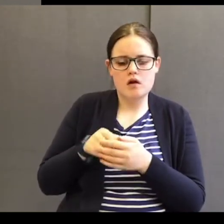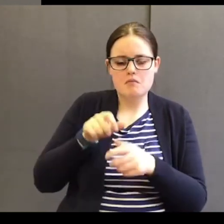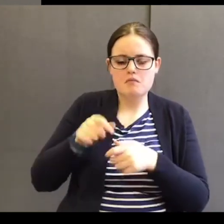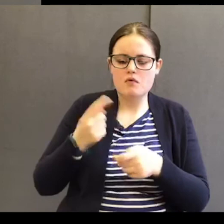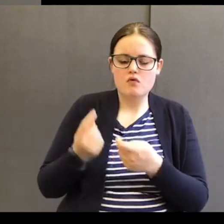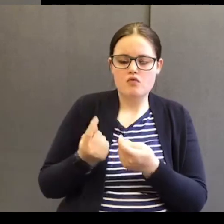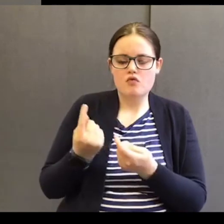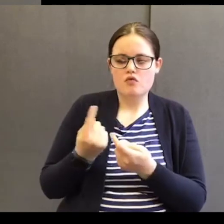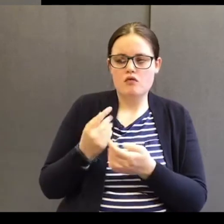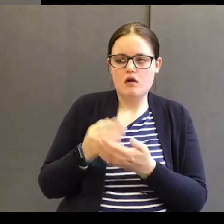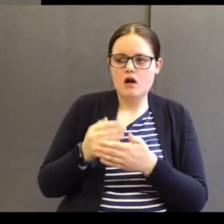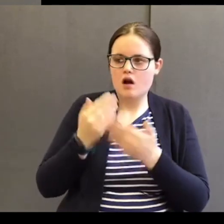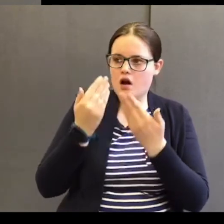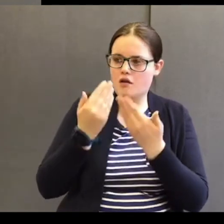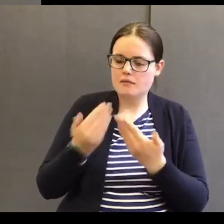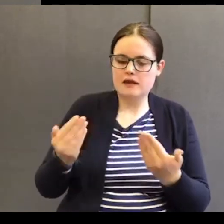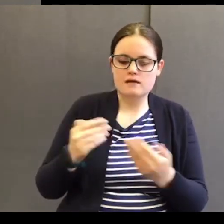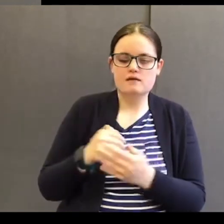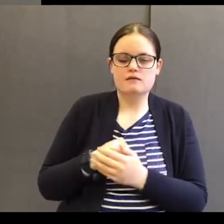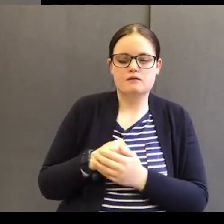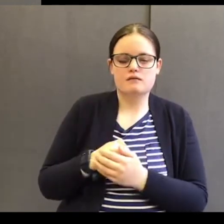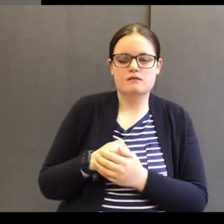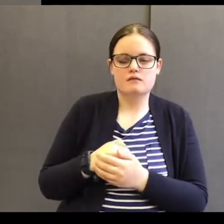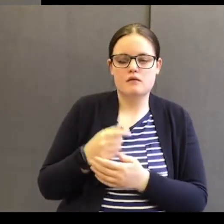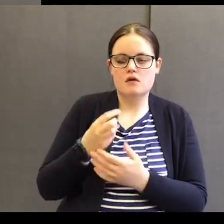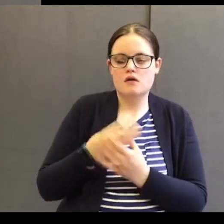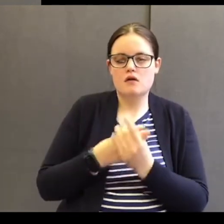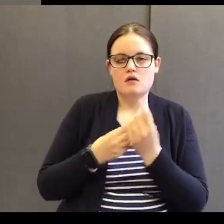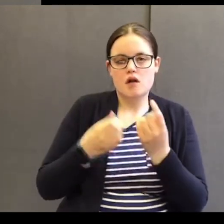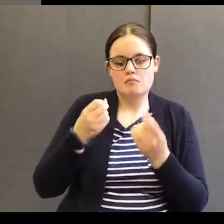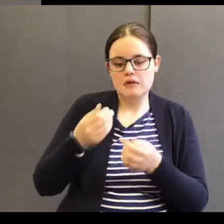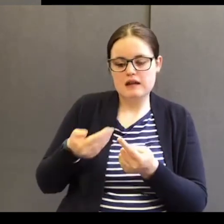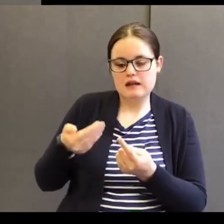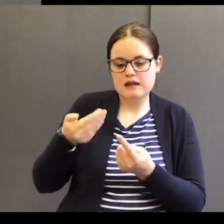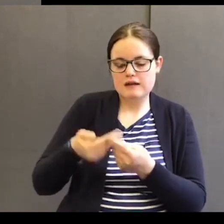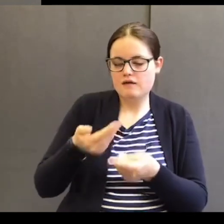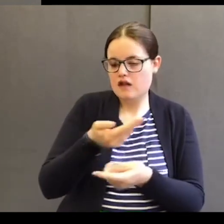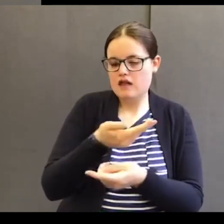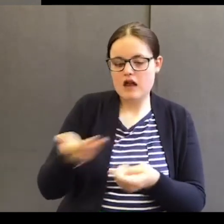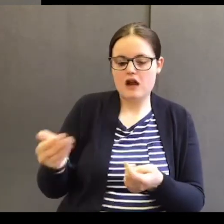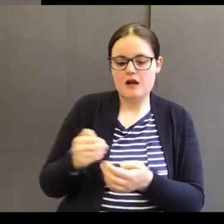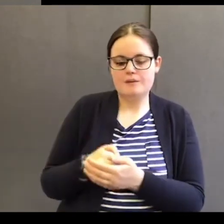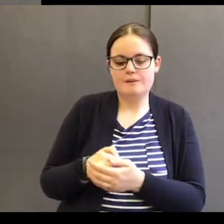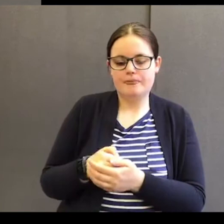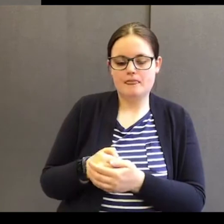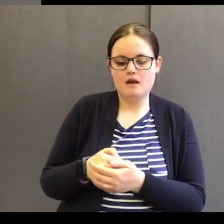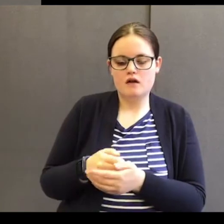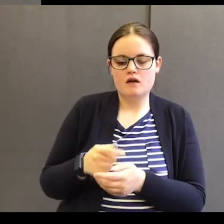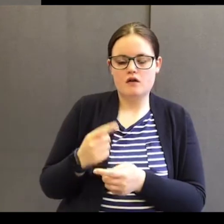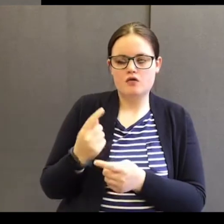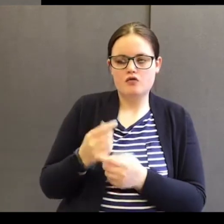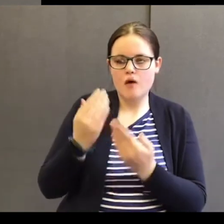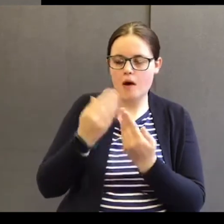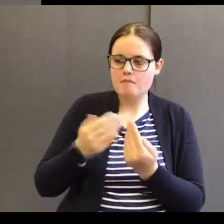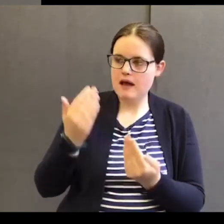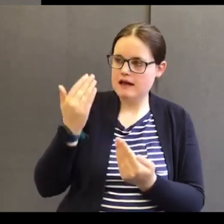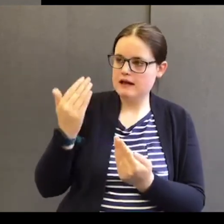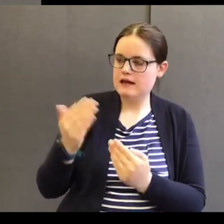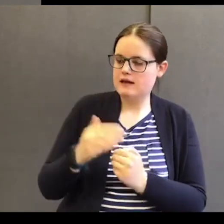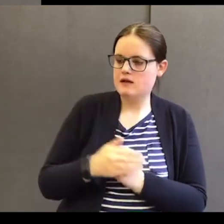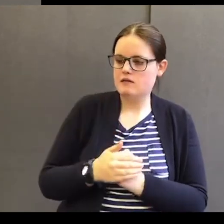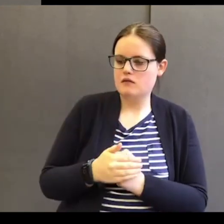all those who are obedient, God hath given to them